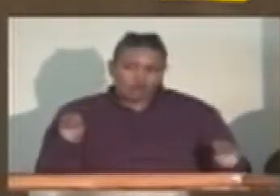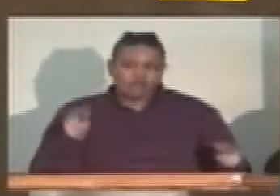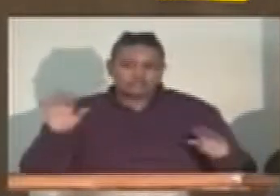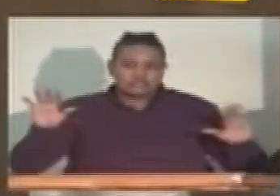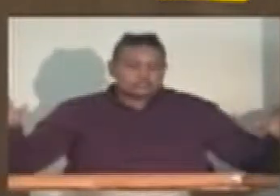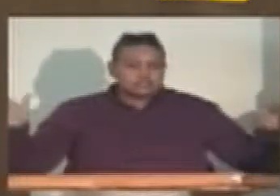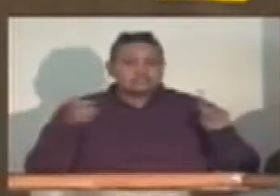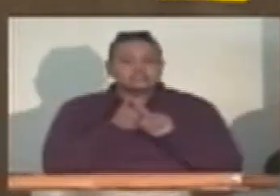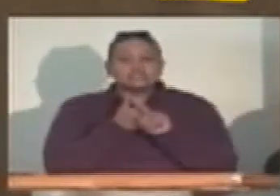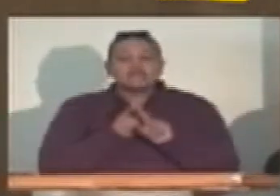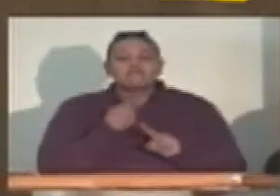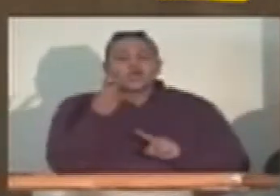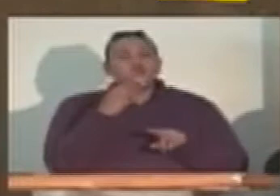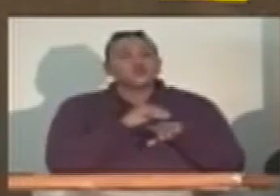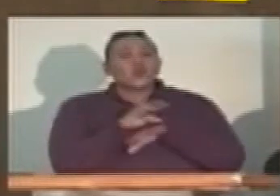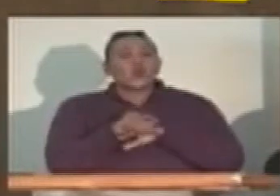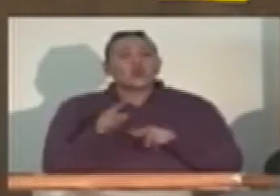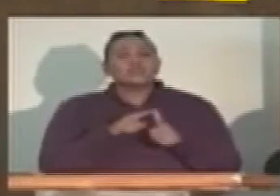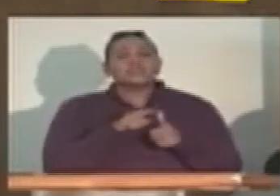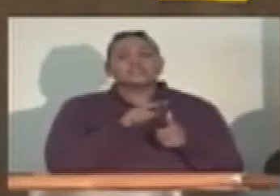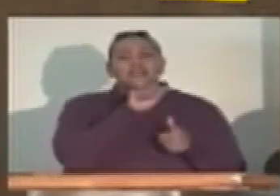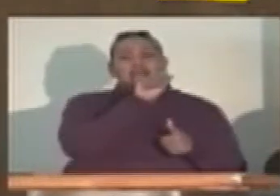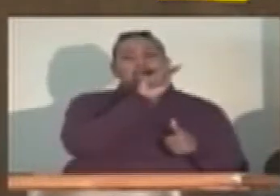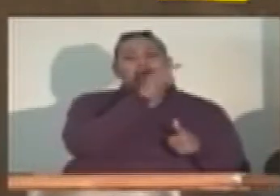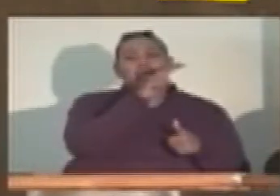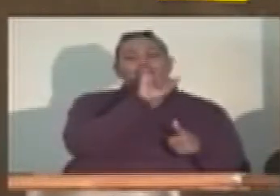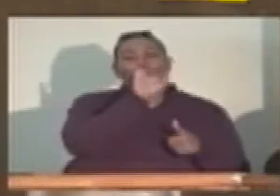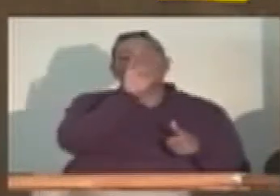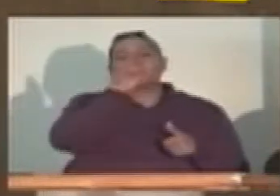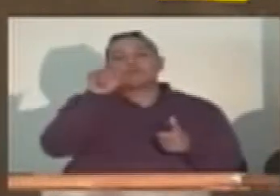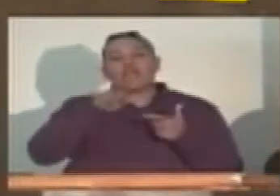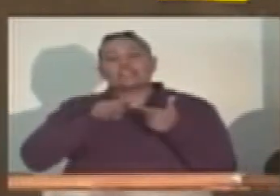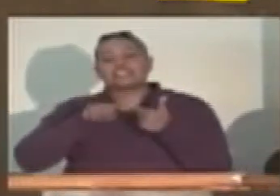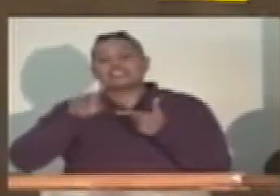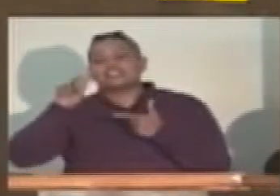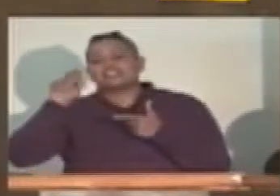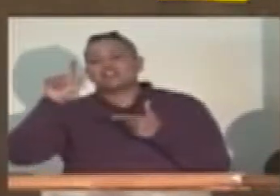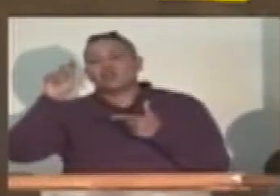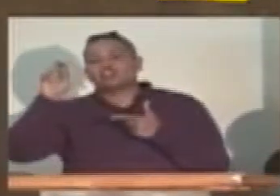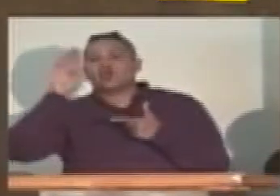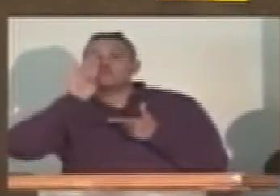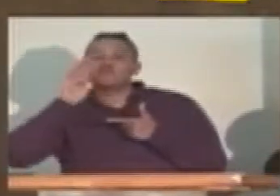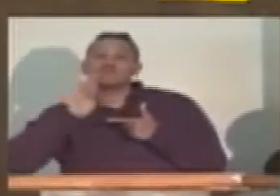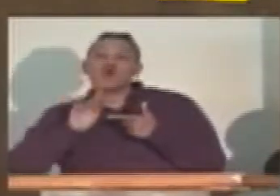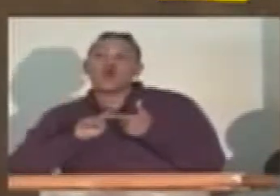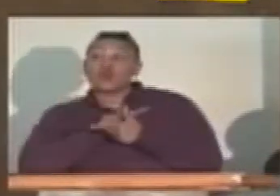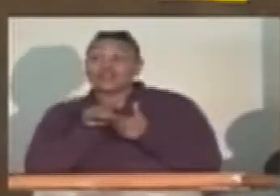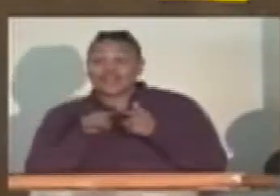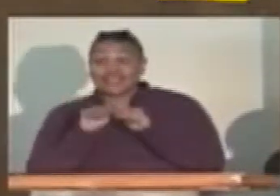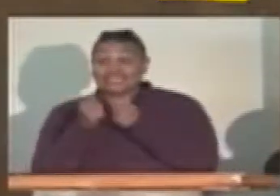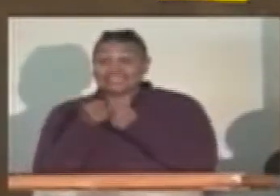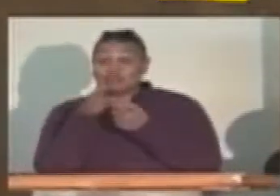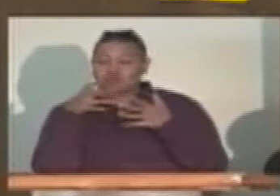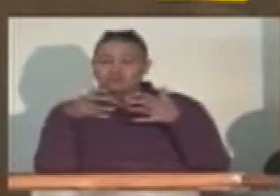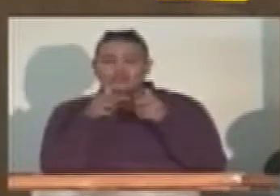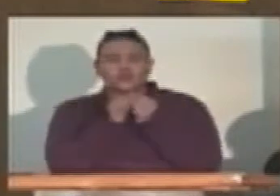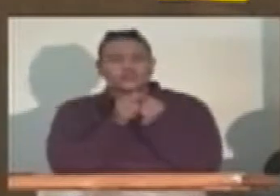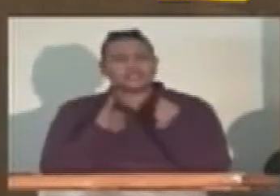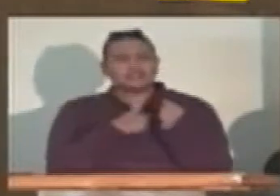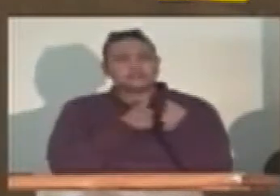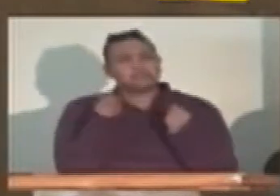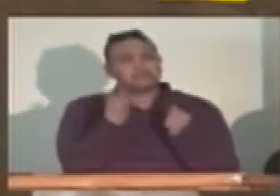my two councillors, Councillors Anthony Bryce and Councillor Dalton Brown, and the teams that have been given